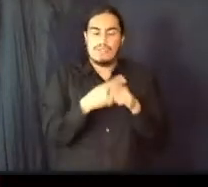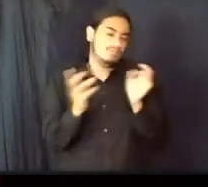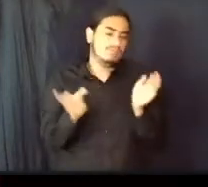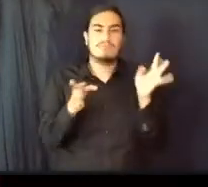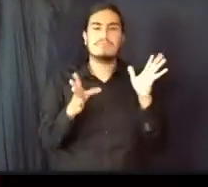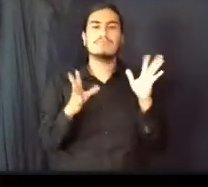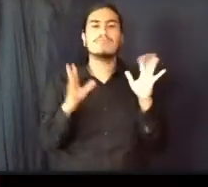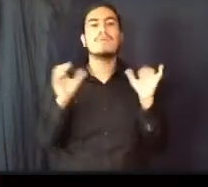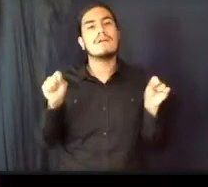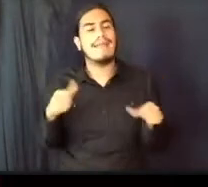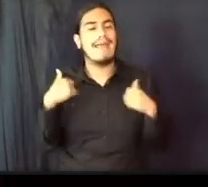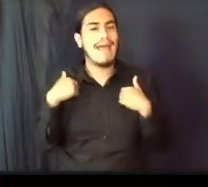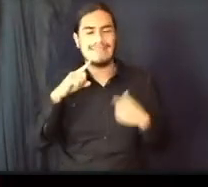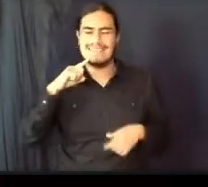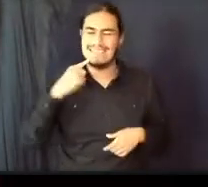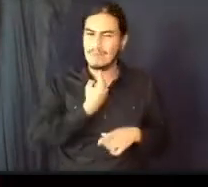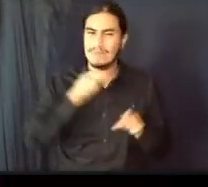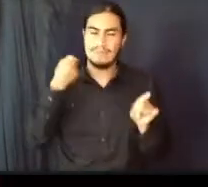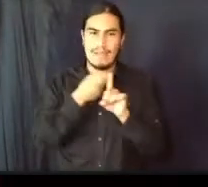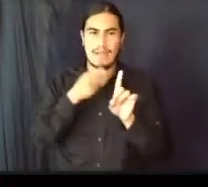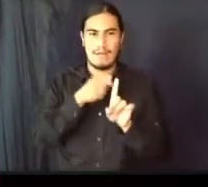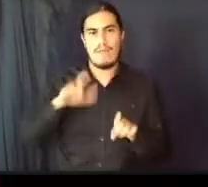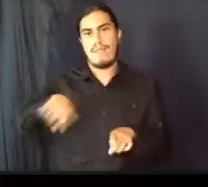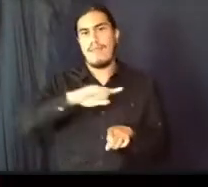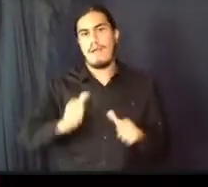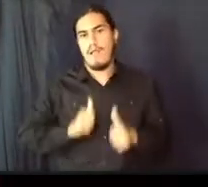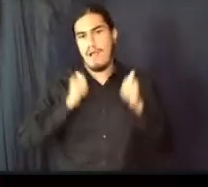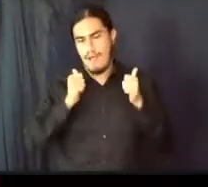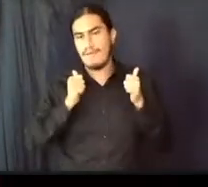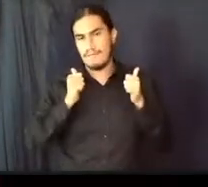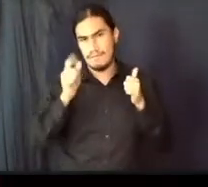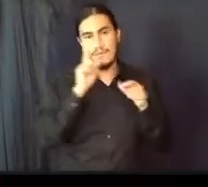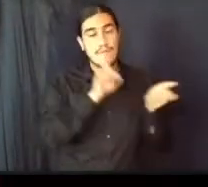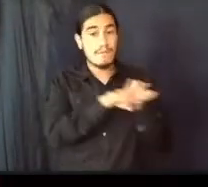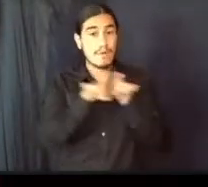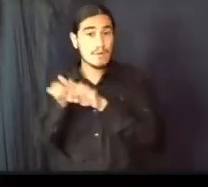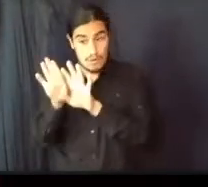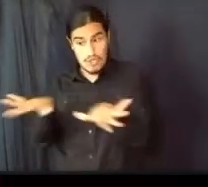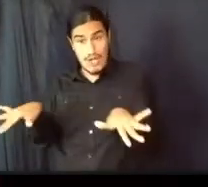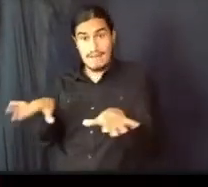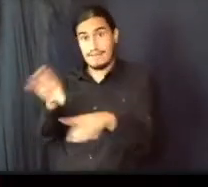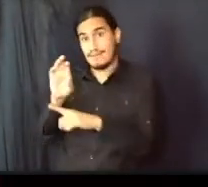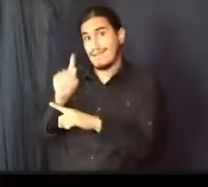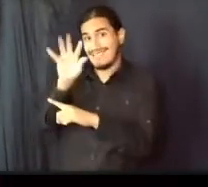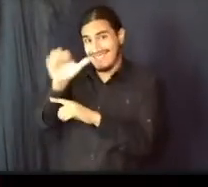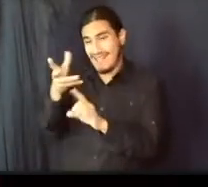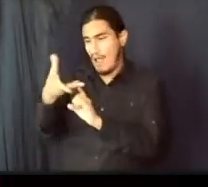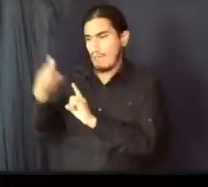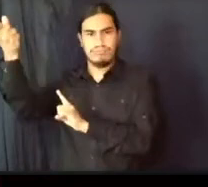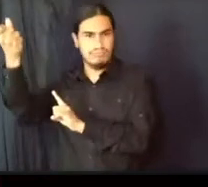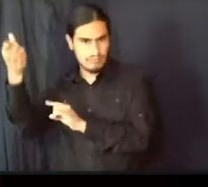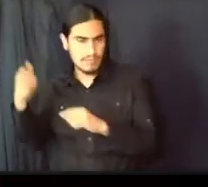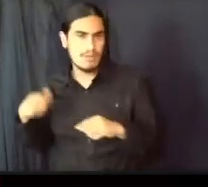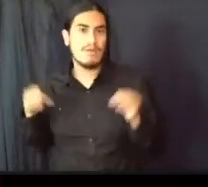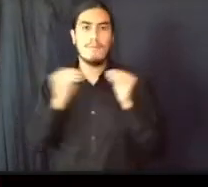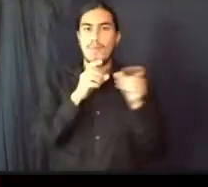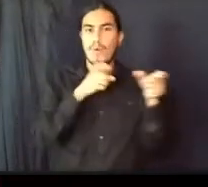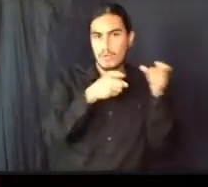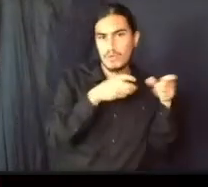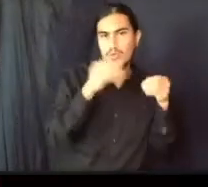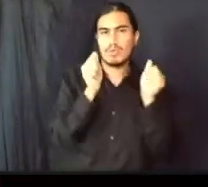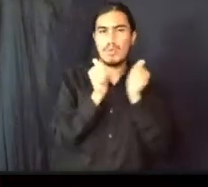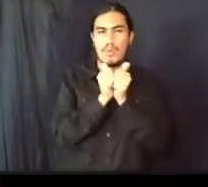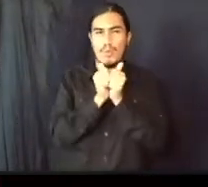their lives, also in terms of, for instance, child custody regulations. More controls and police raids, moreover, further